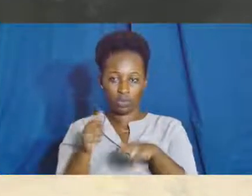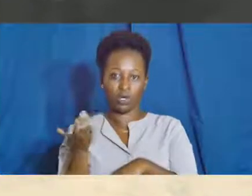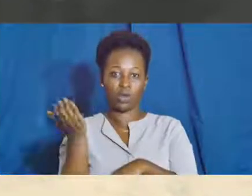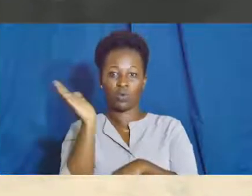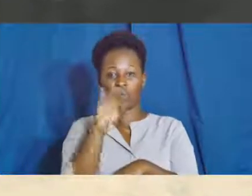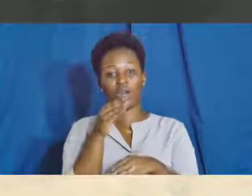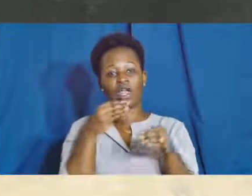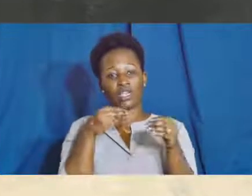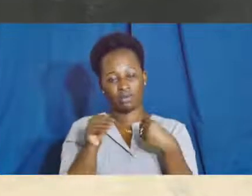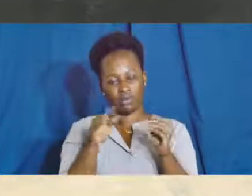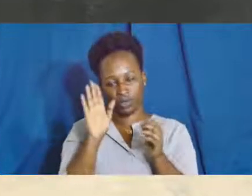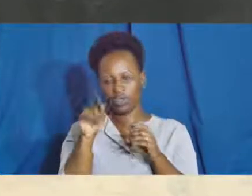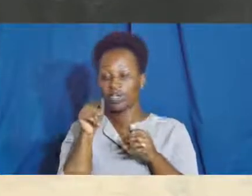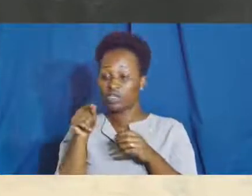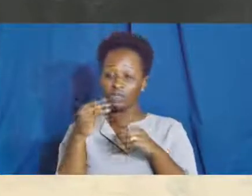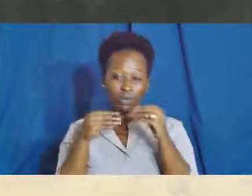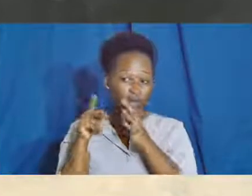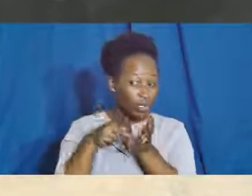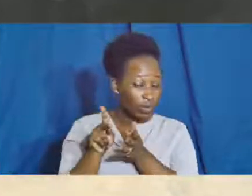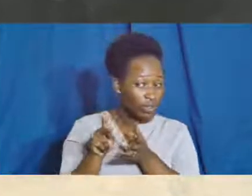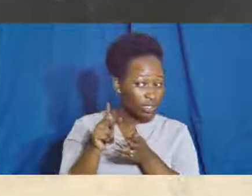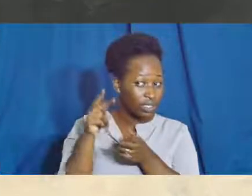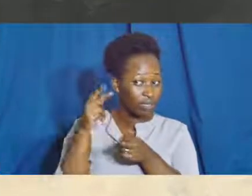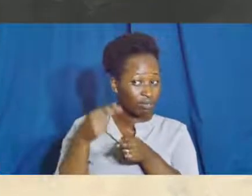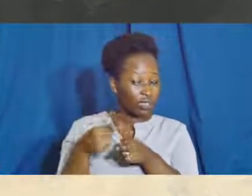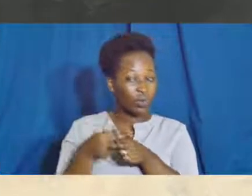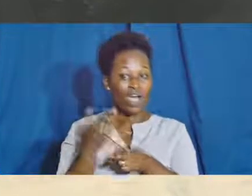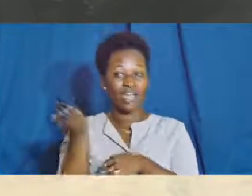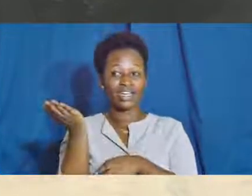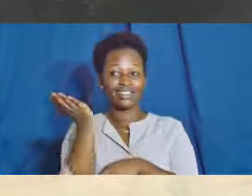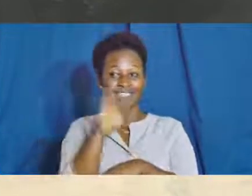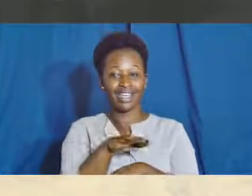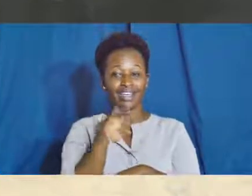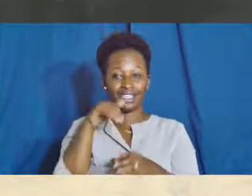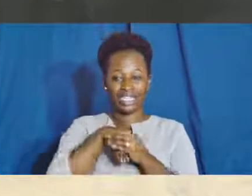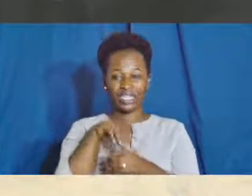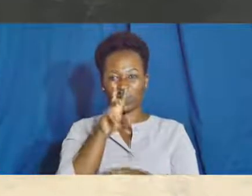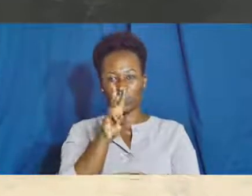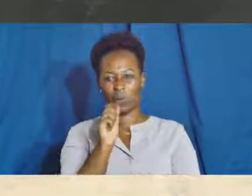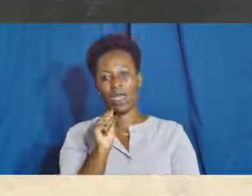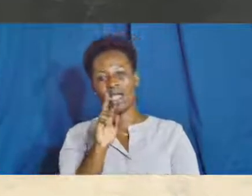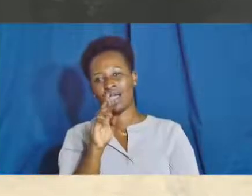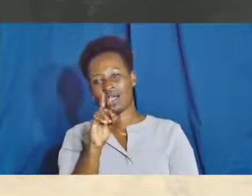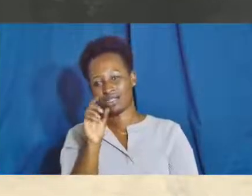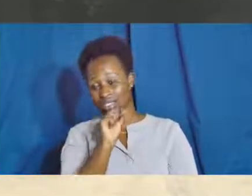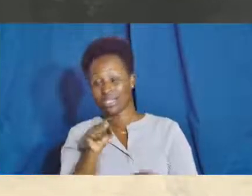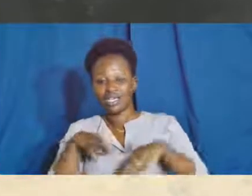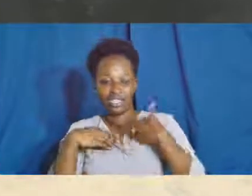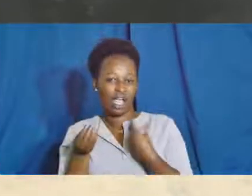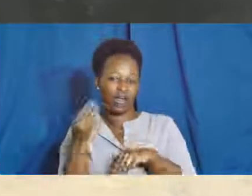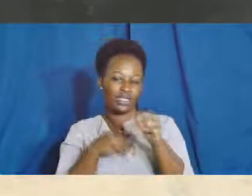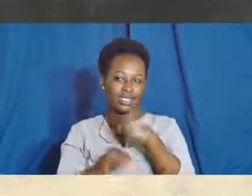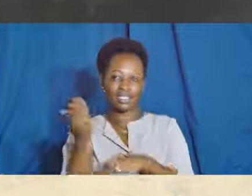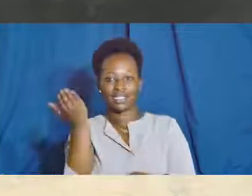goods. And those goods are called what? Return inwards, or sales returns. So those goods must